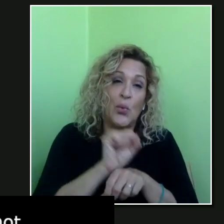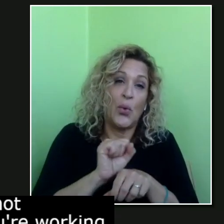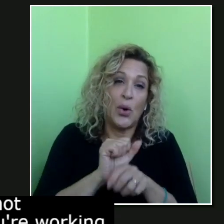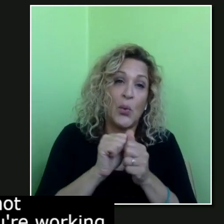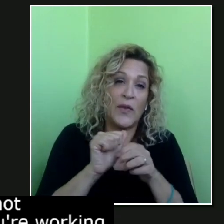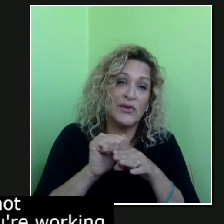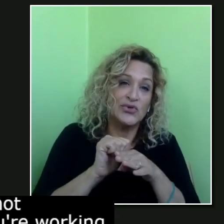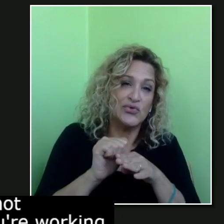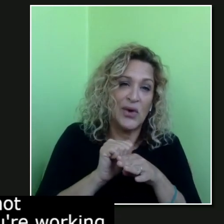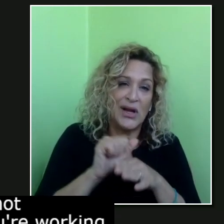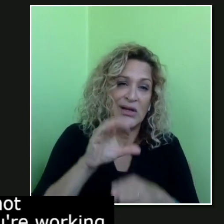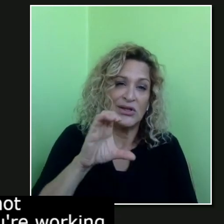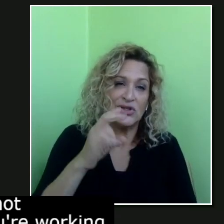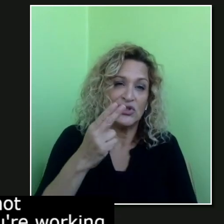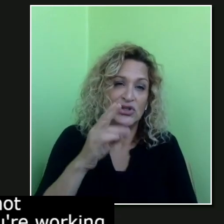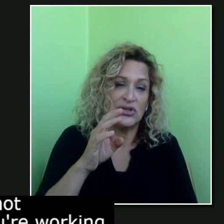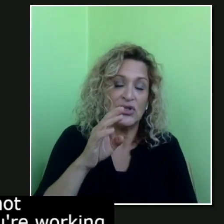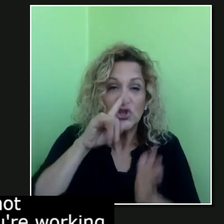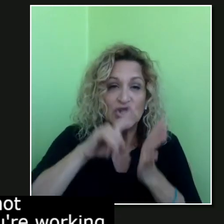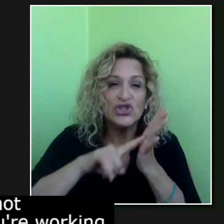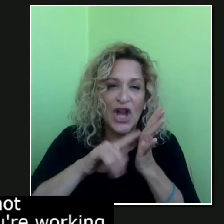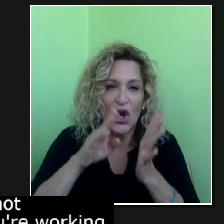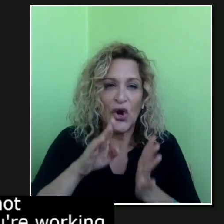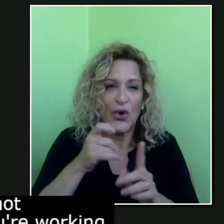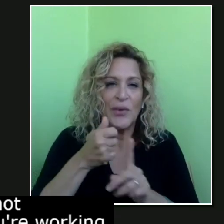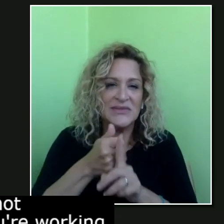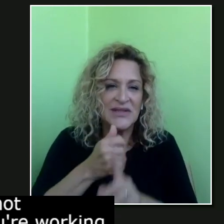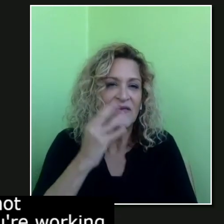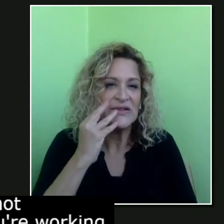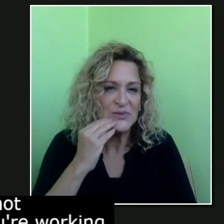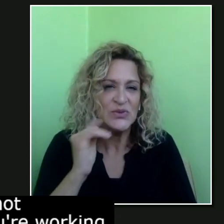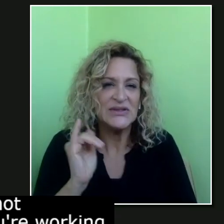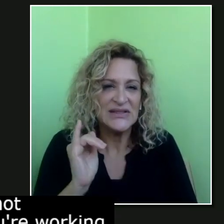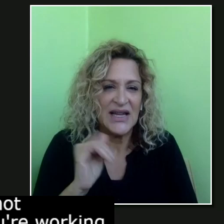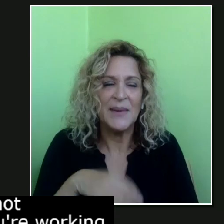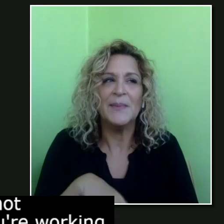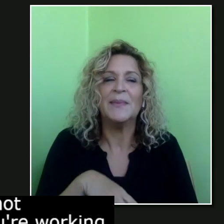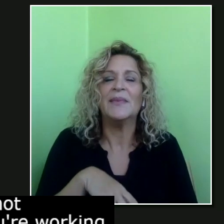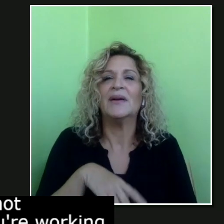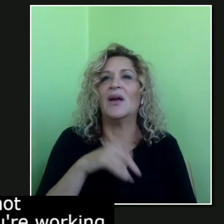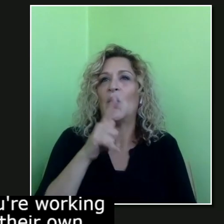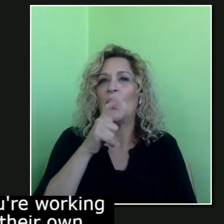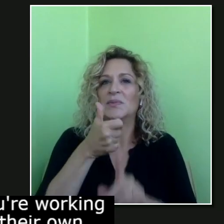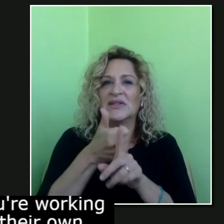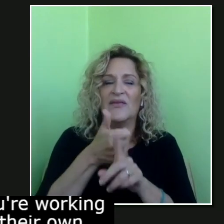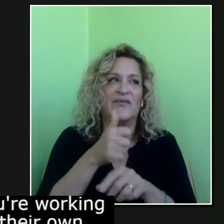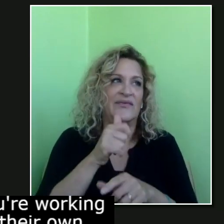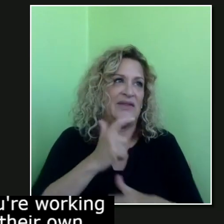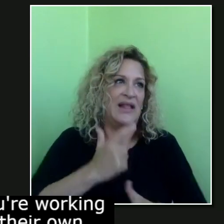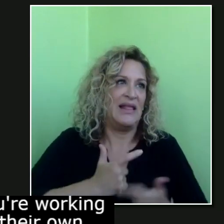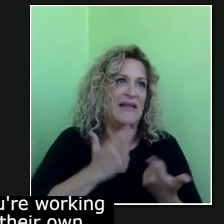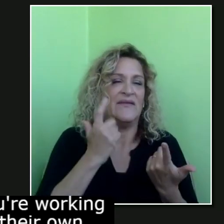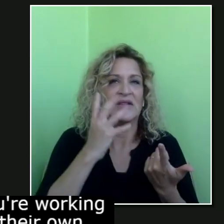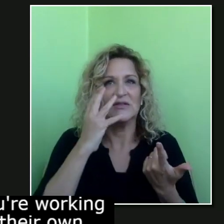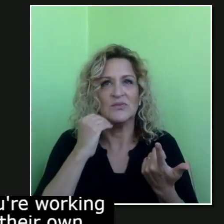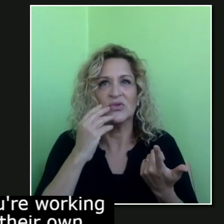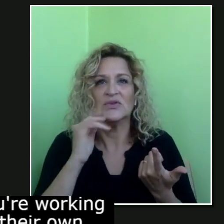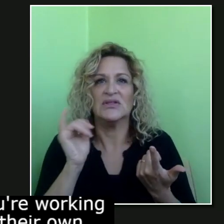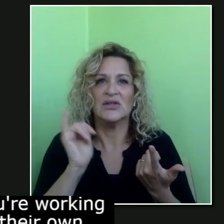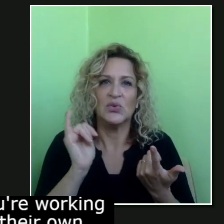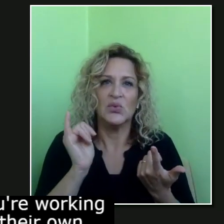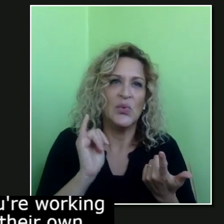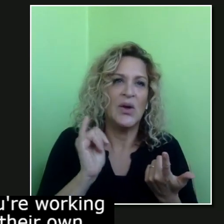own lived experience as well, and training. So this is just